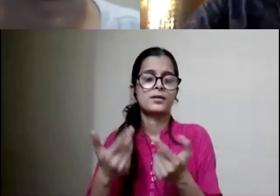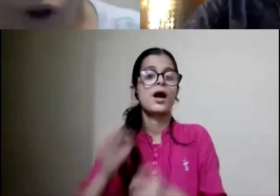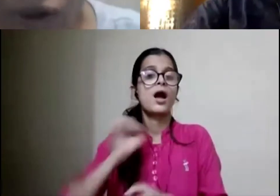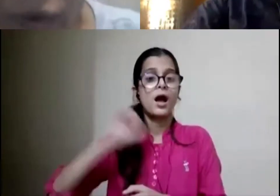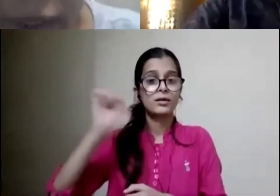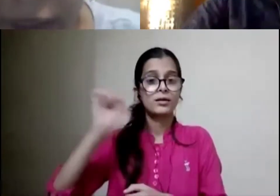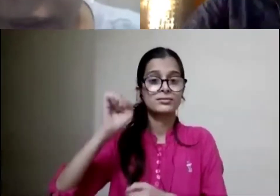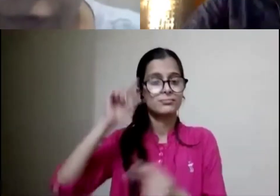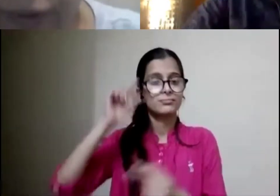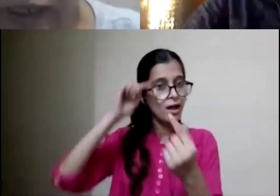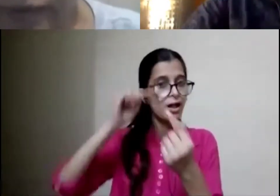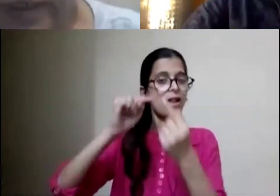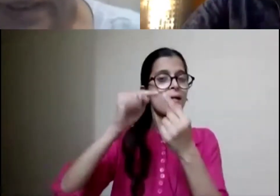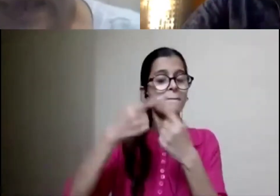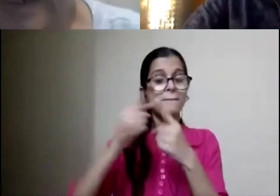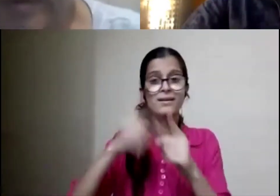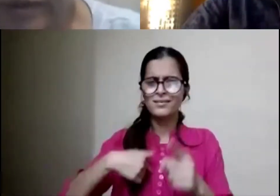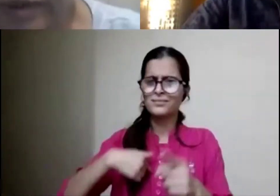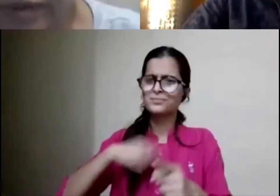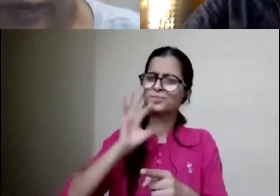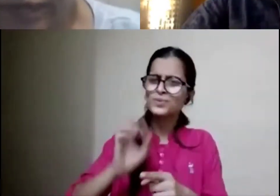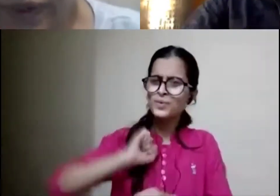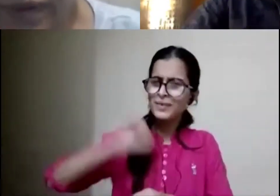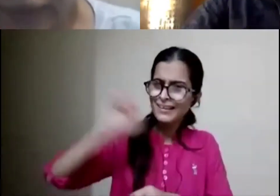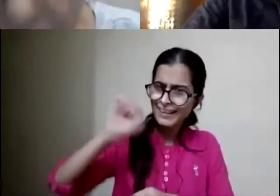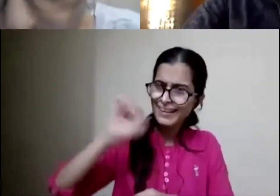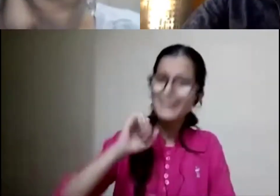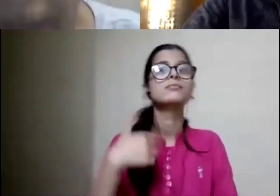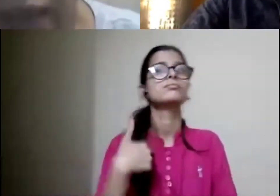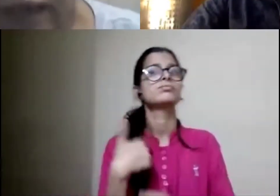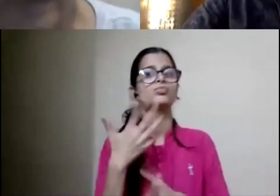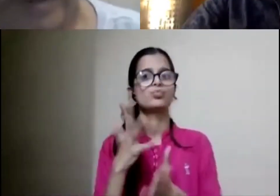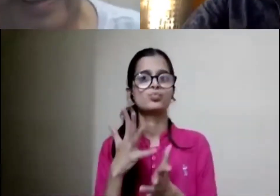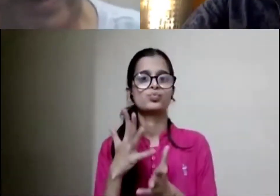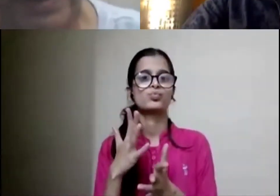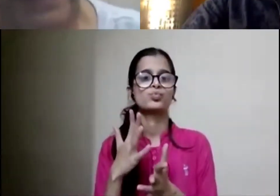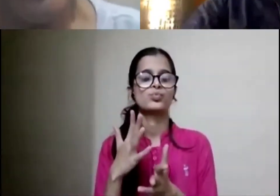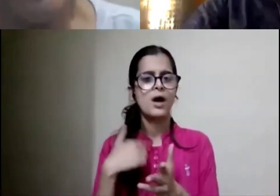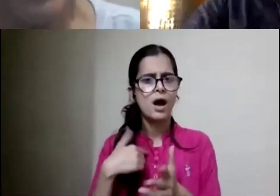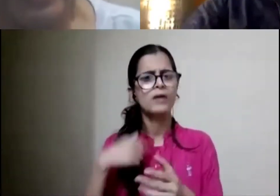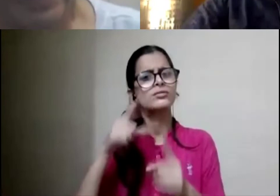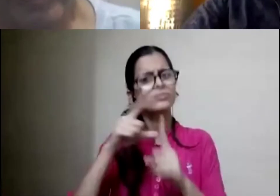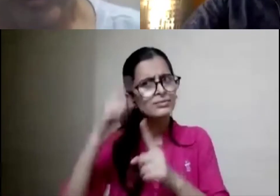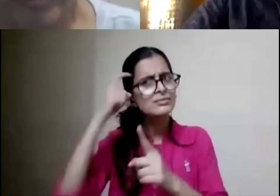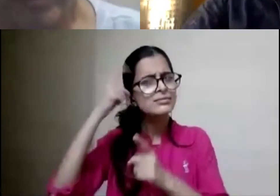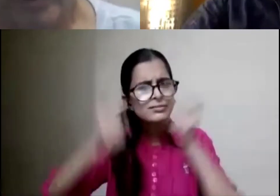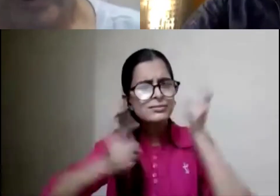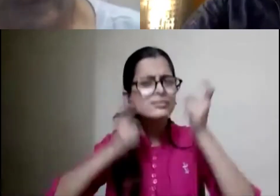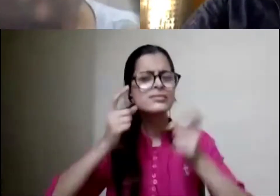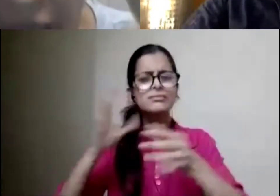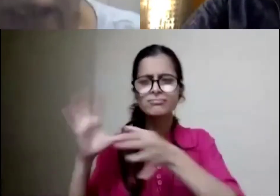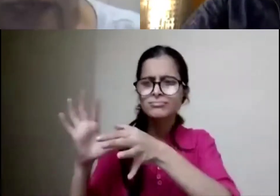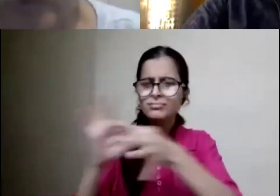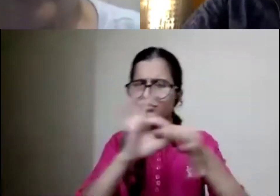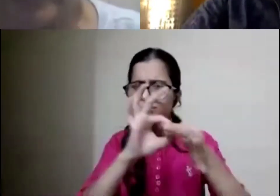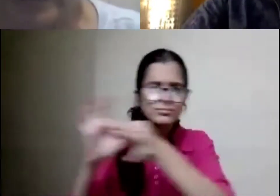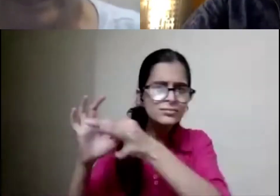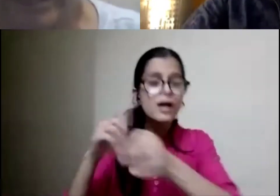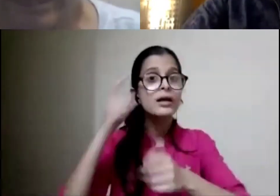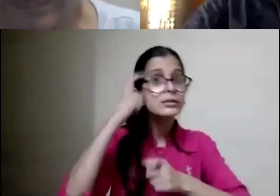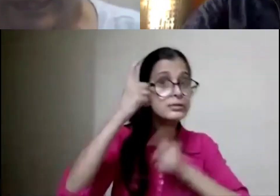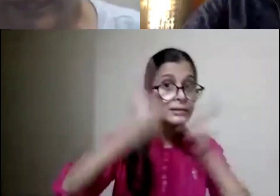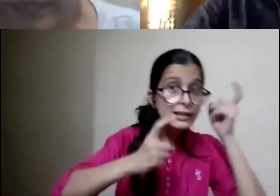but I'm not really a field person activist. And I do think that there is a very intimate connection between thinking and